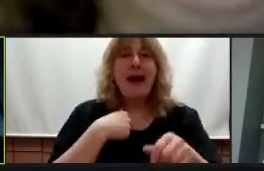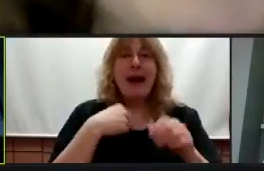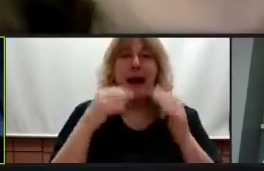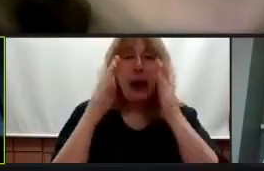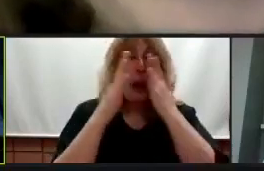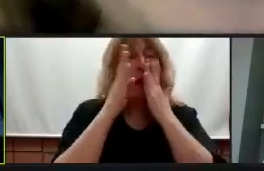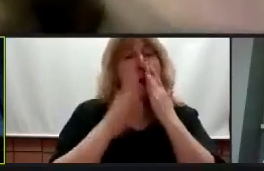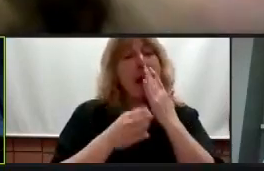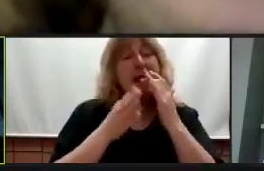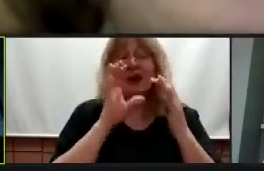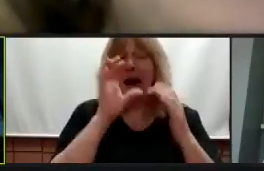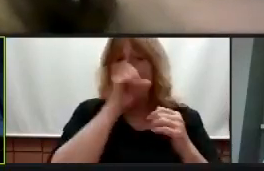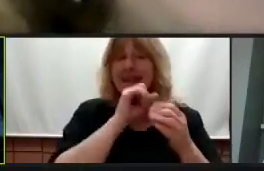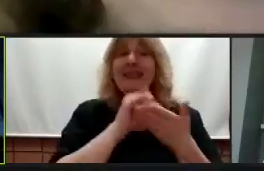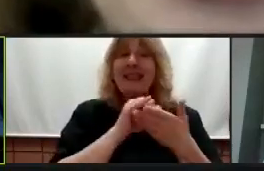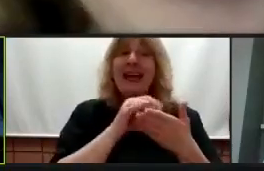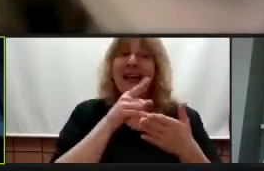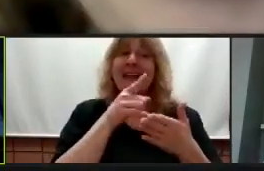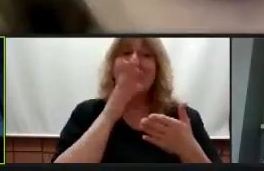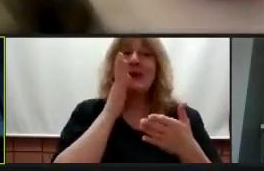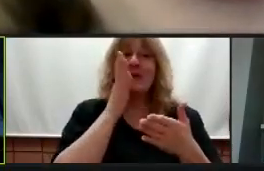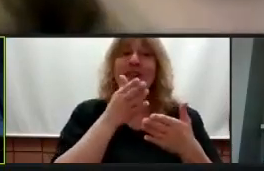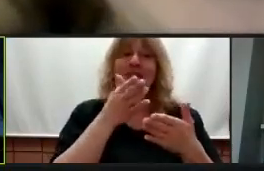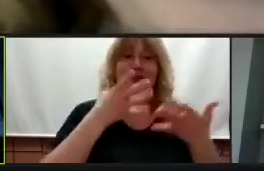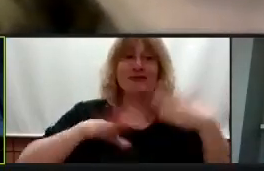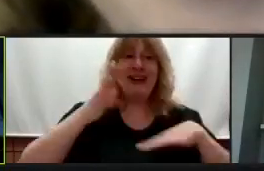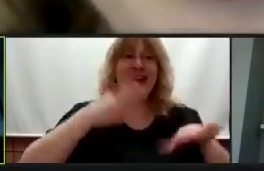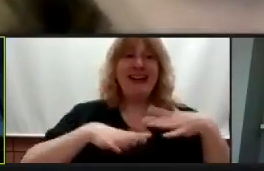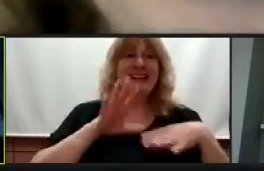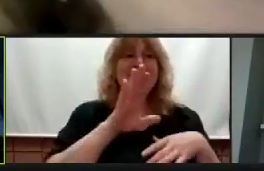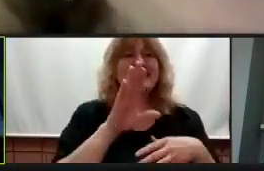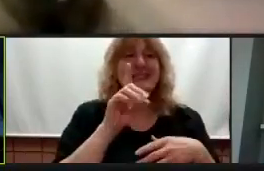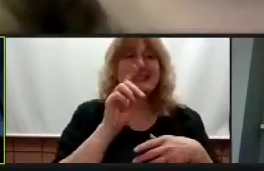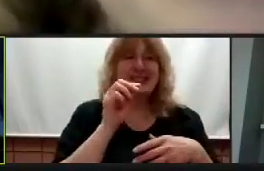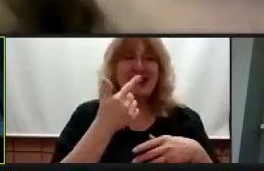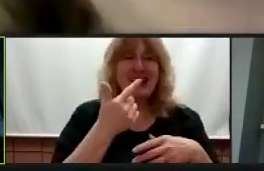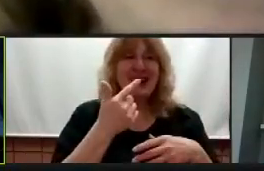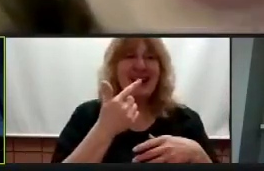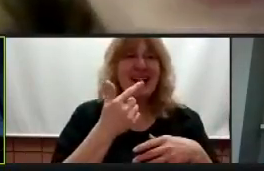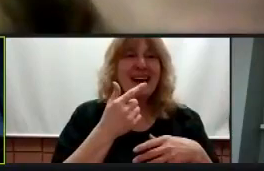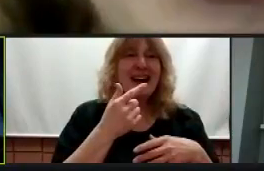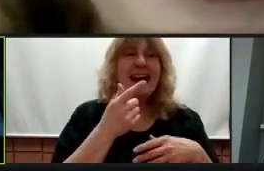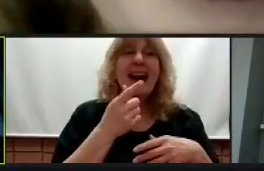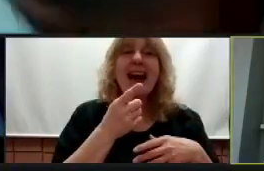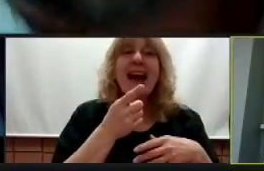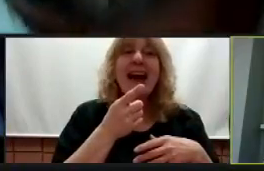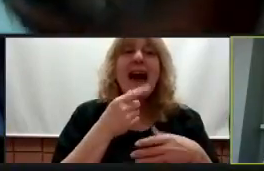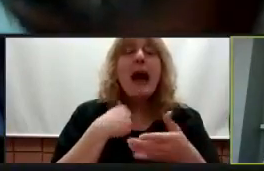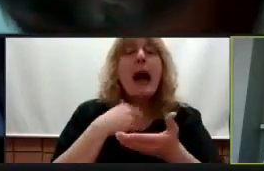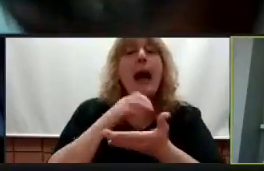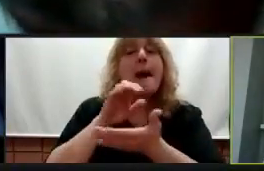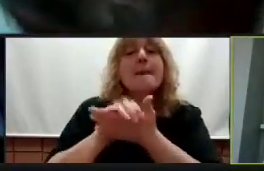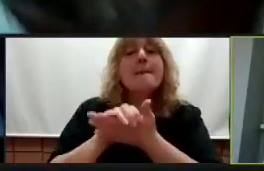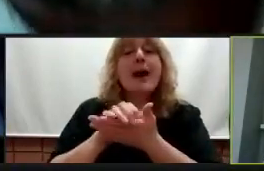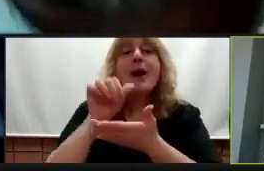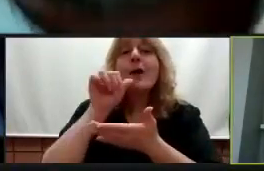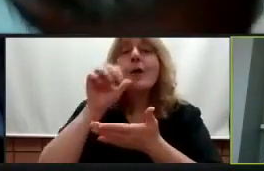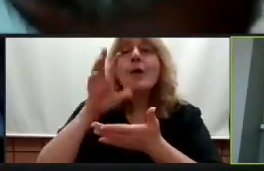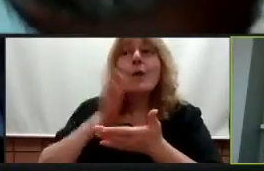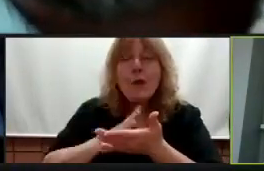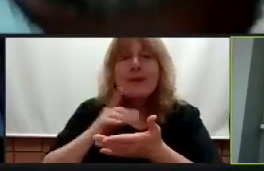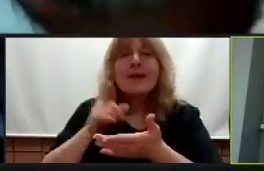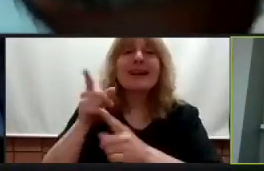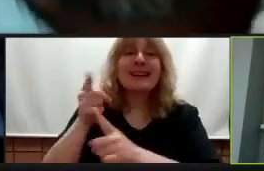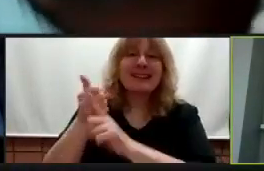I would have never guessed that he would have dressed his dog. So I married a woman who dresses our dog.